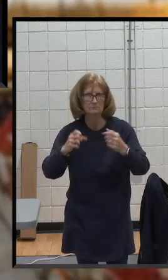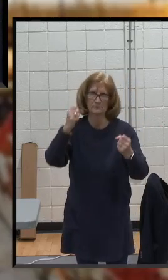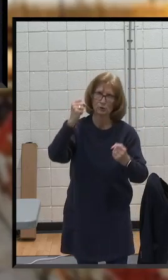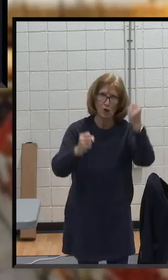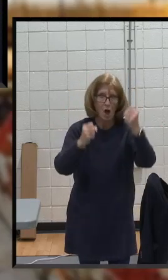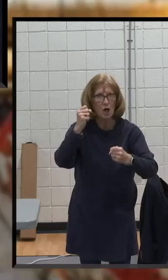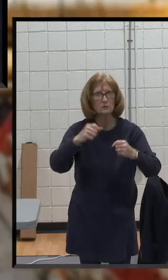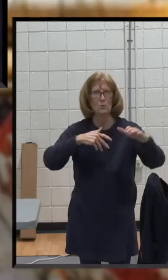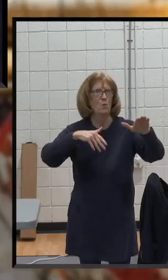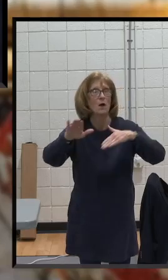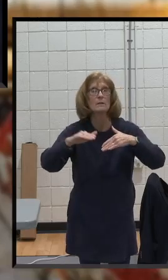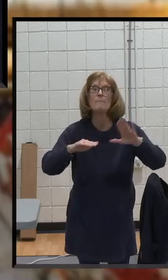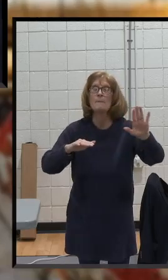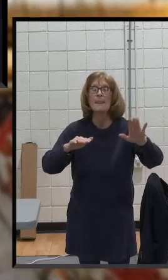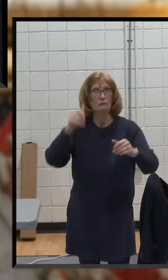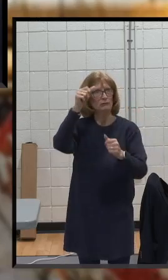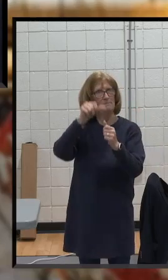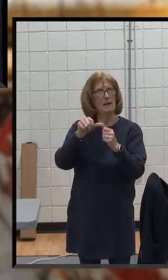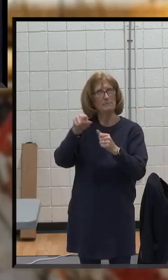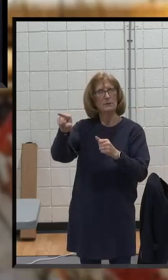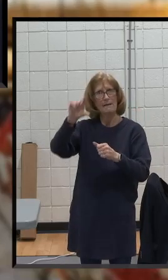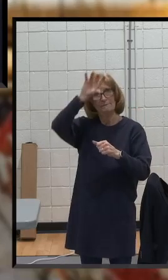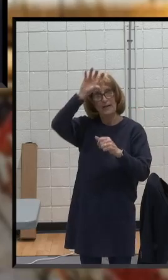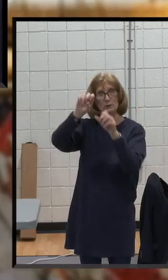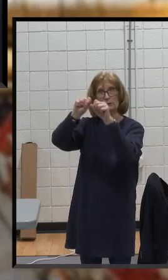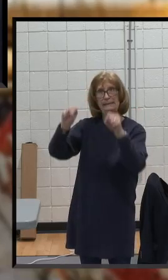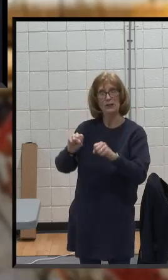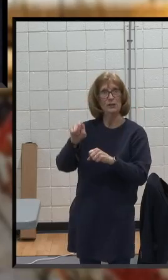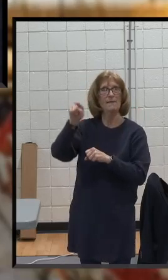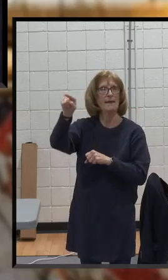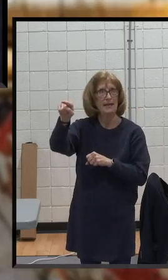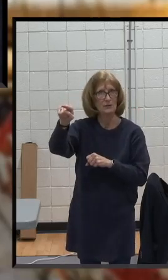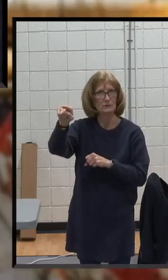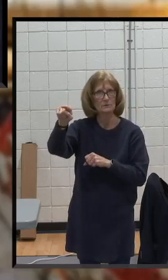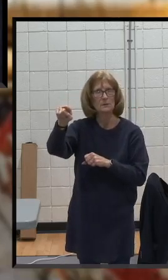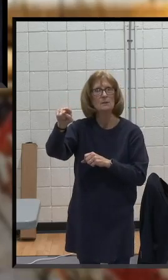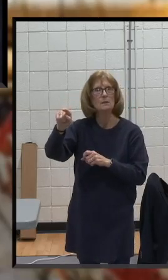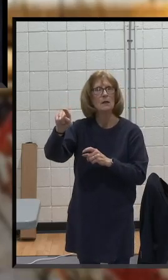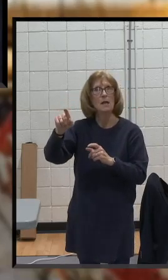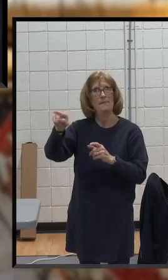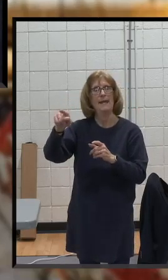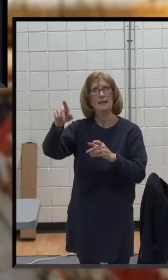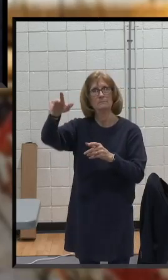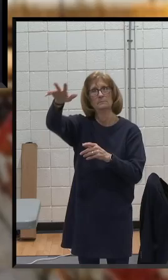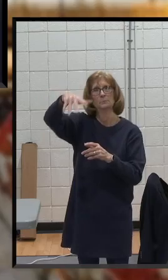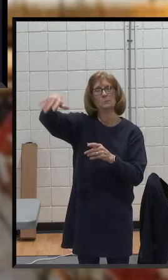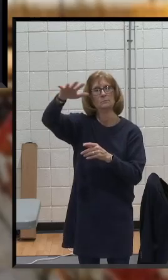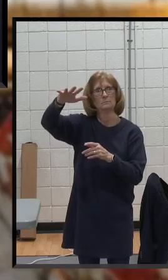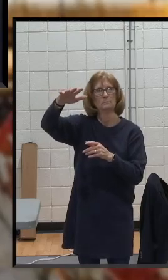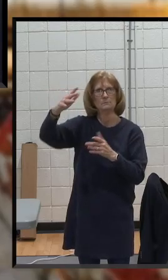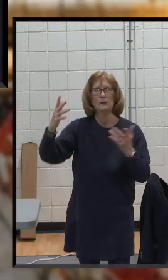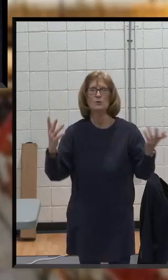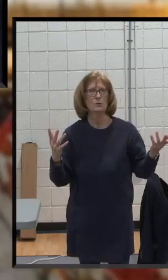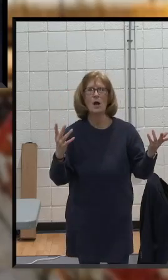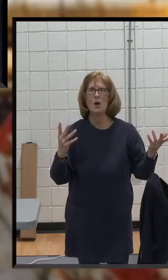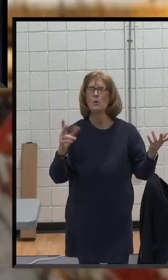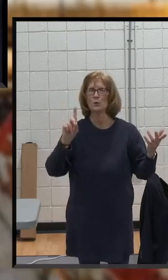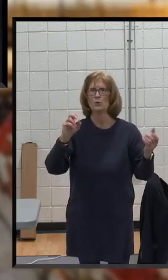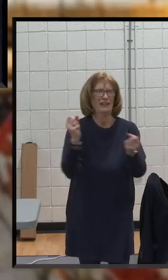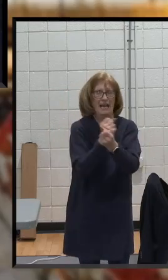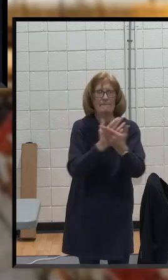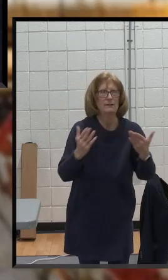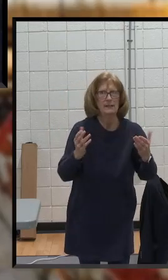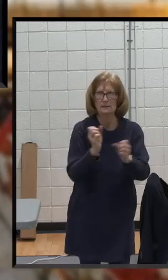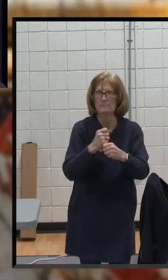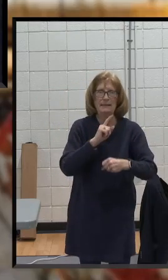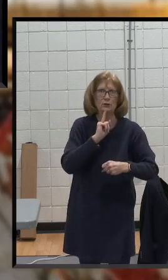the firehouse on one side of the bridge, and I think they predominantly are serving the opposite side. So we're doing everything we can